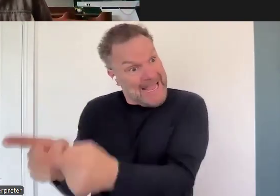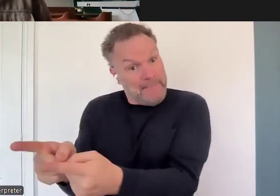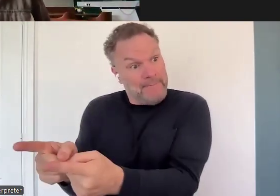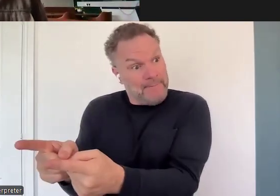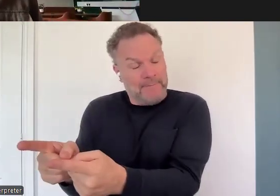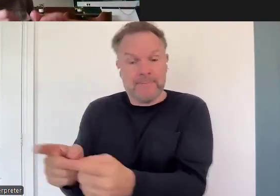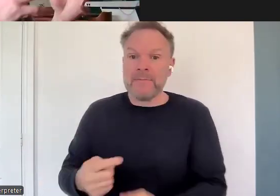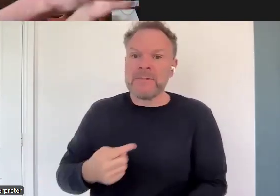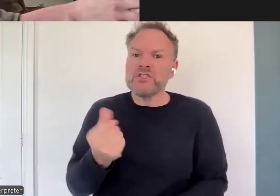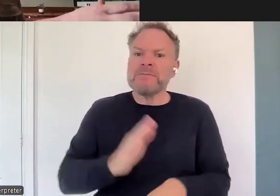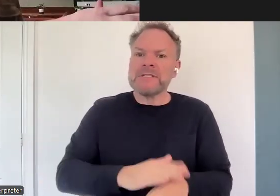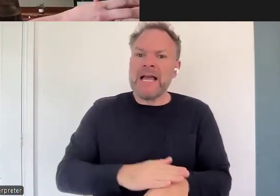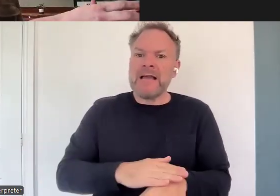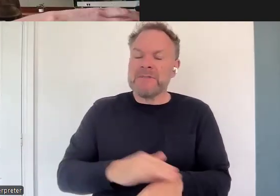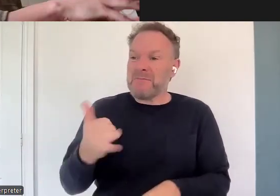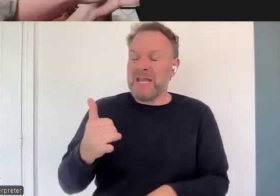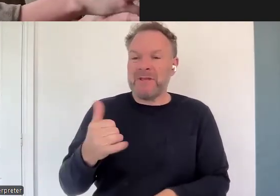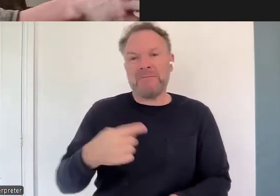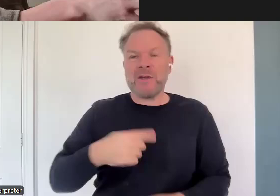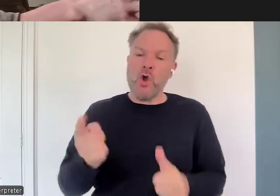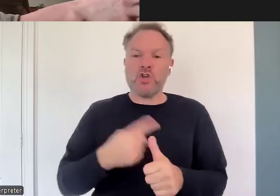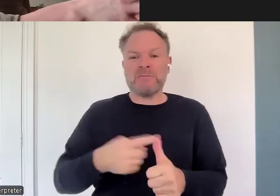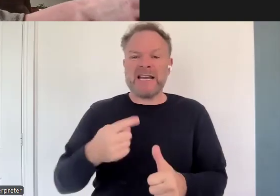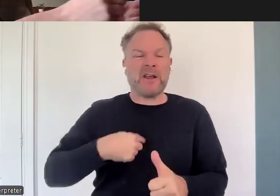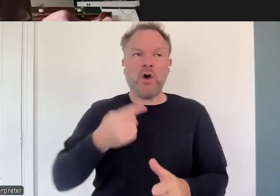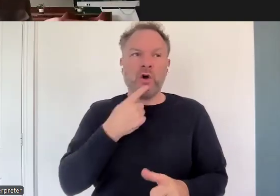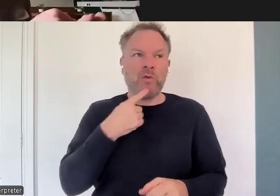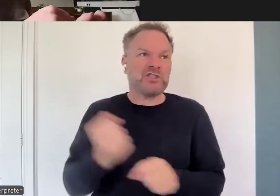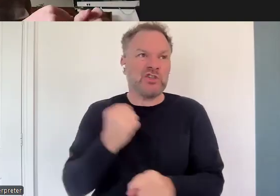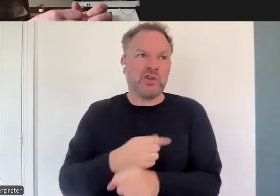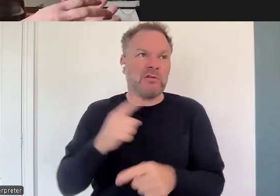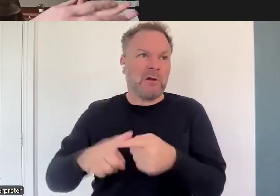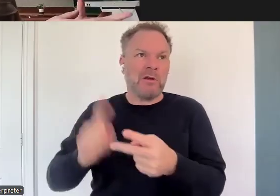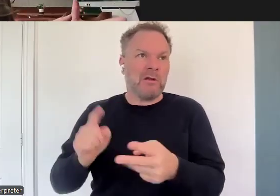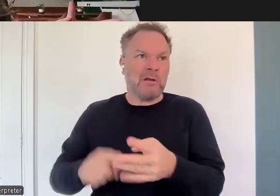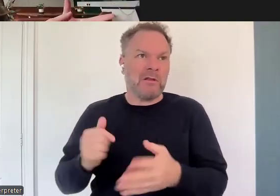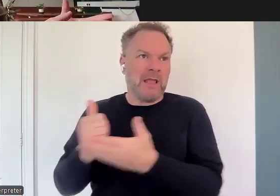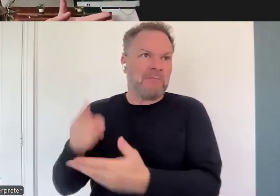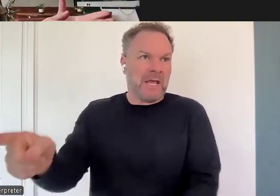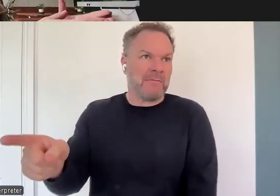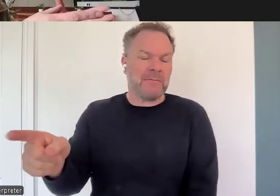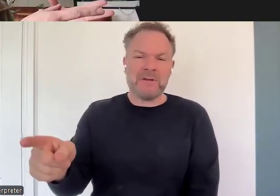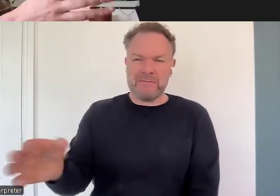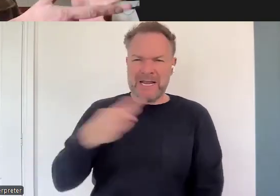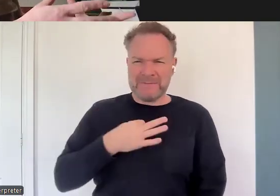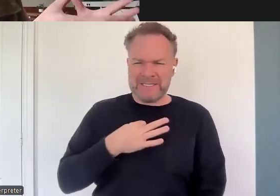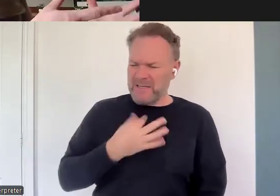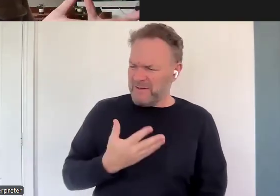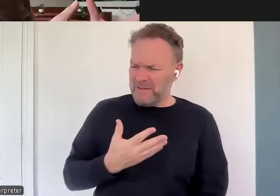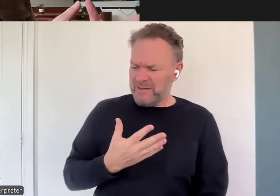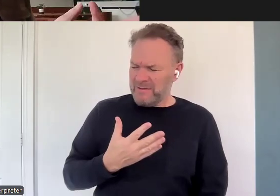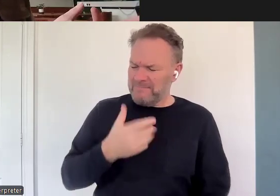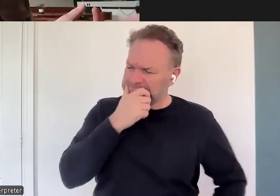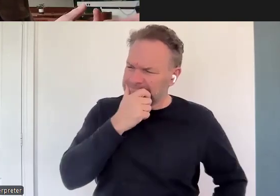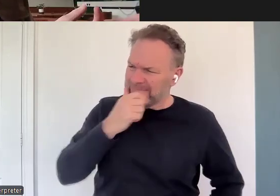that we may have a default of doing things to or doing things for people. And we ask ourselves, is there any